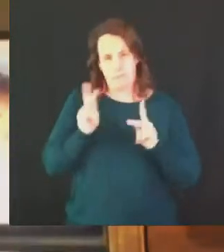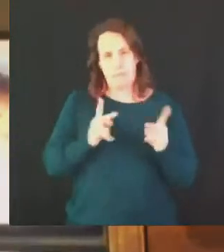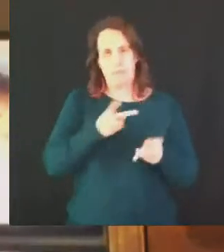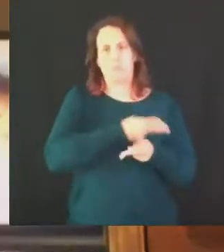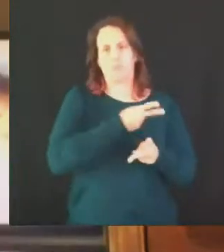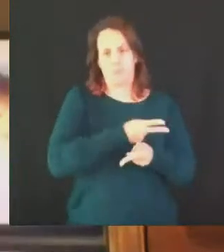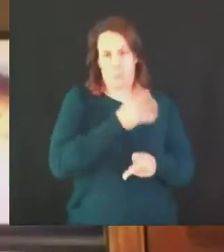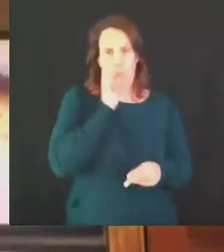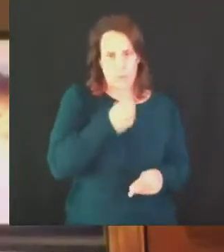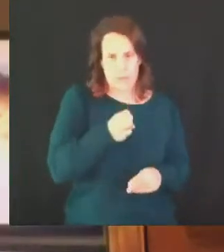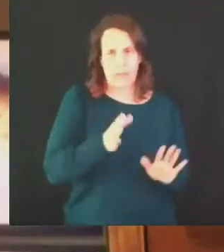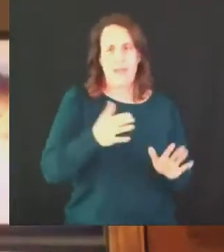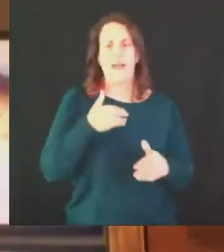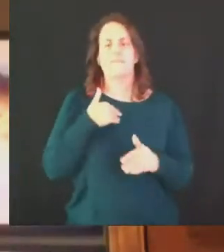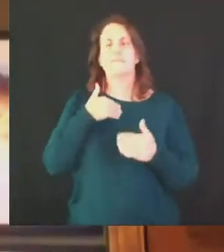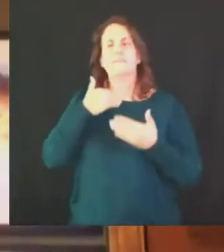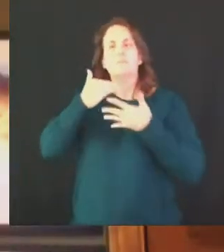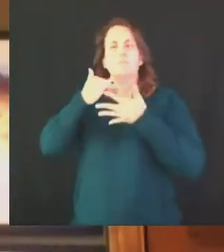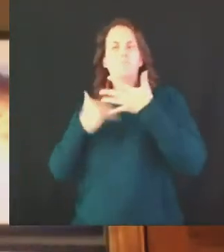just one.